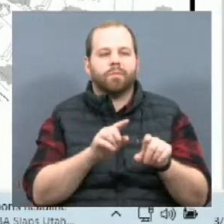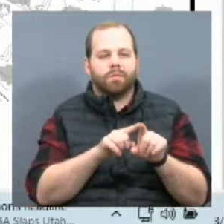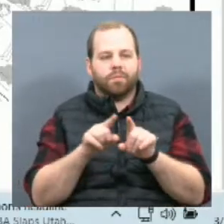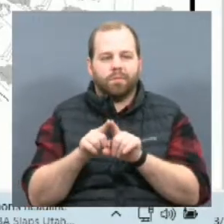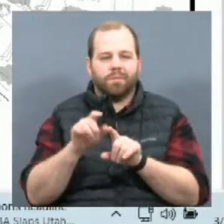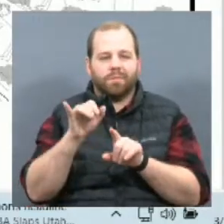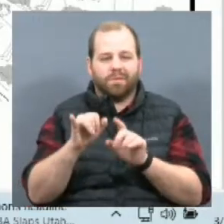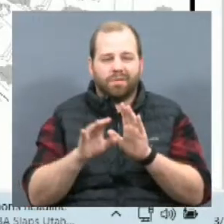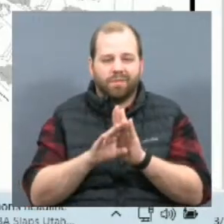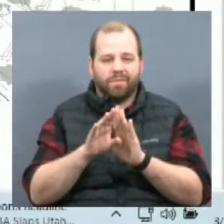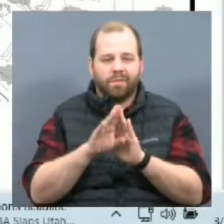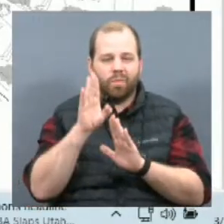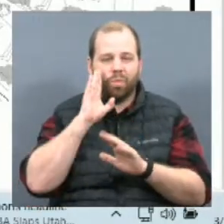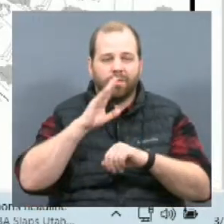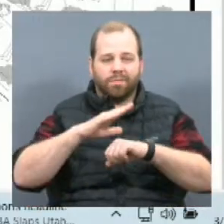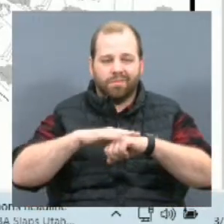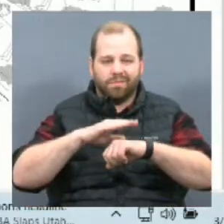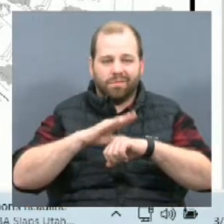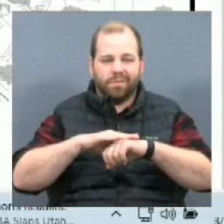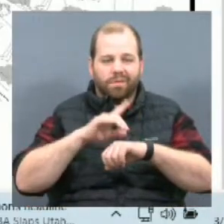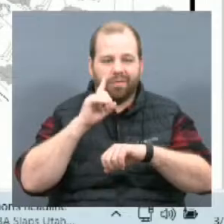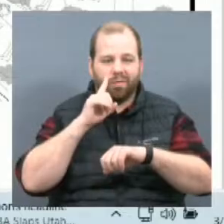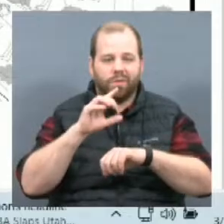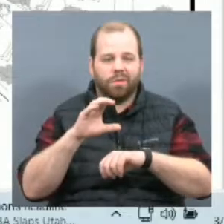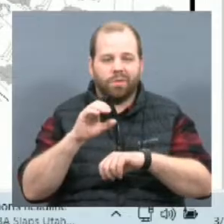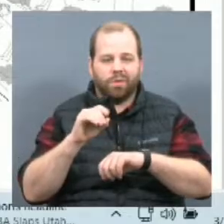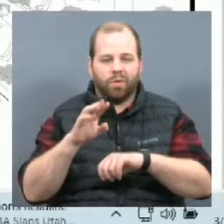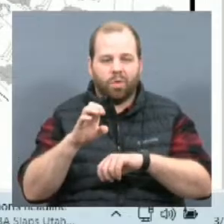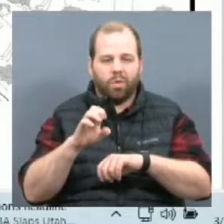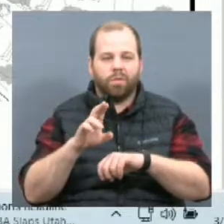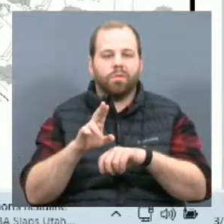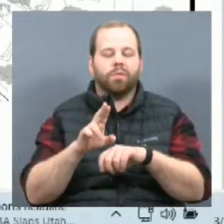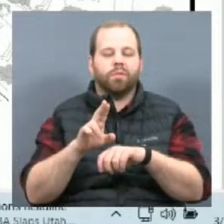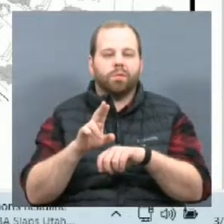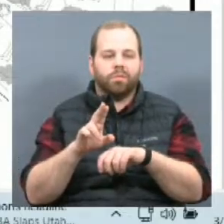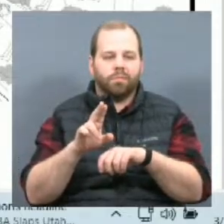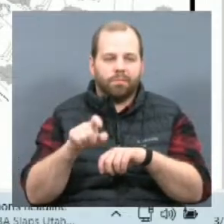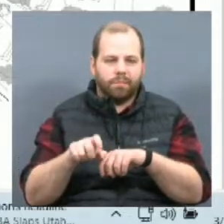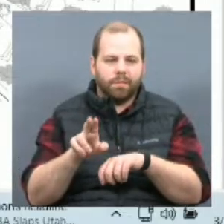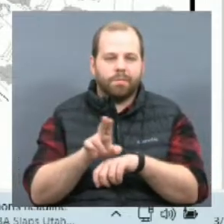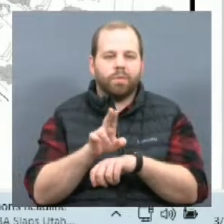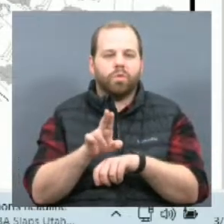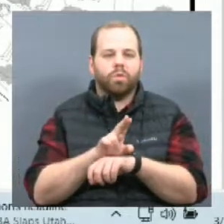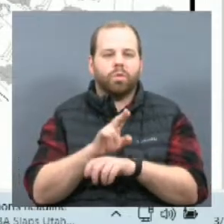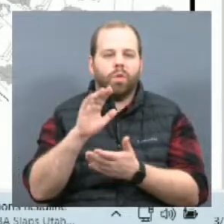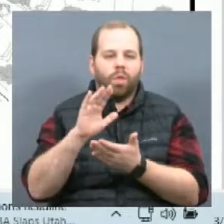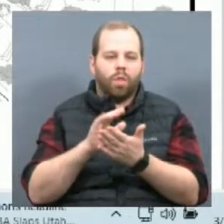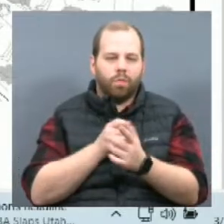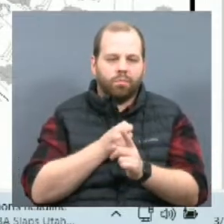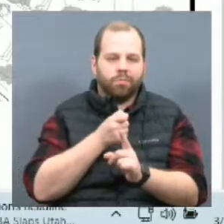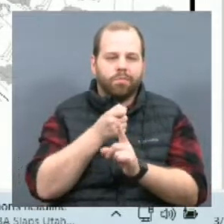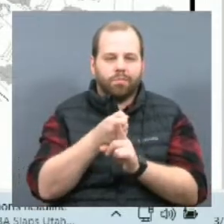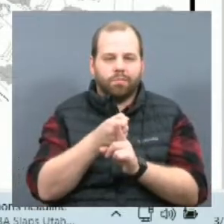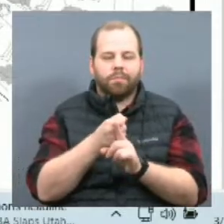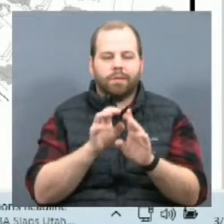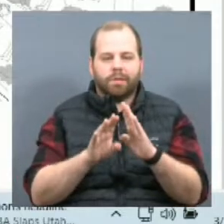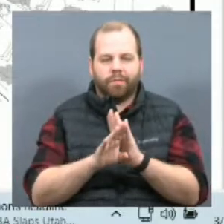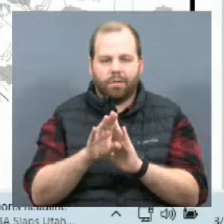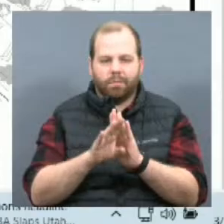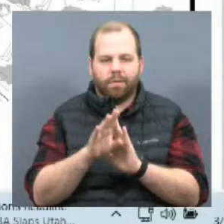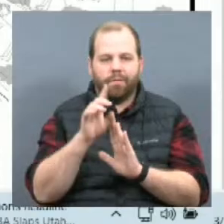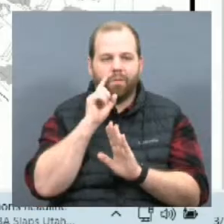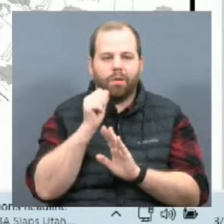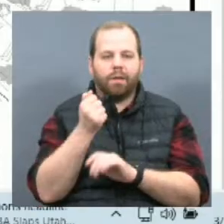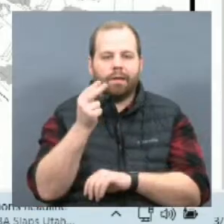be at a minimum per code to use must use low impact development or LID development for